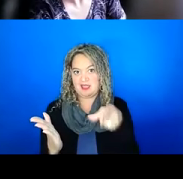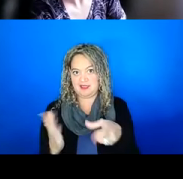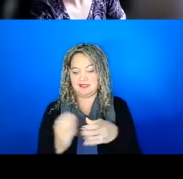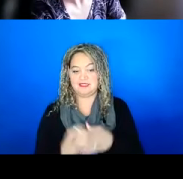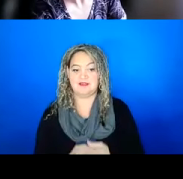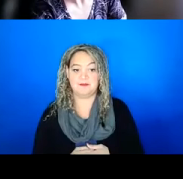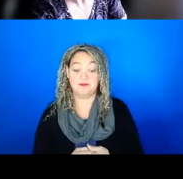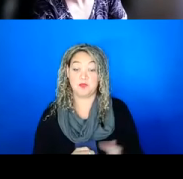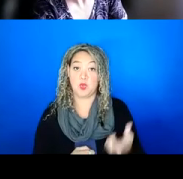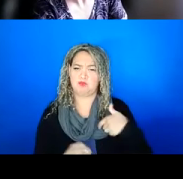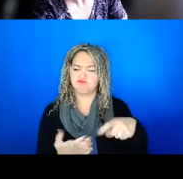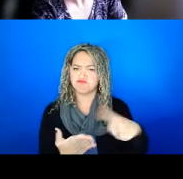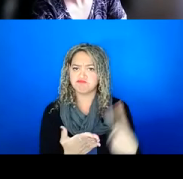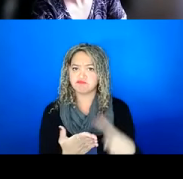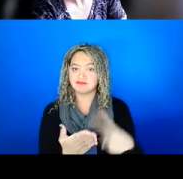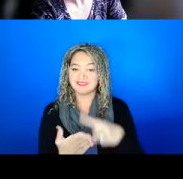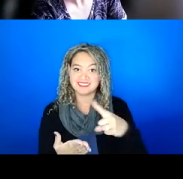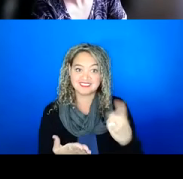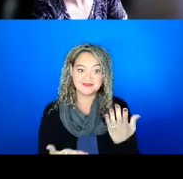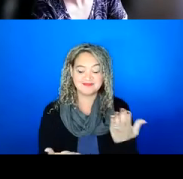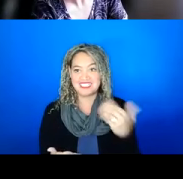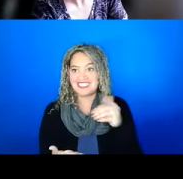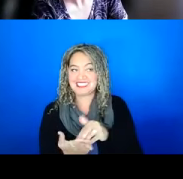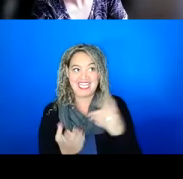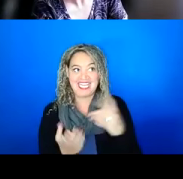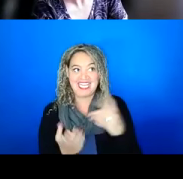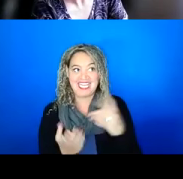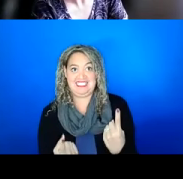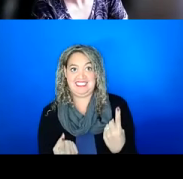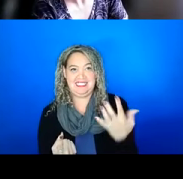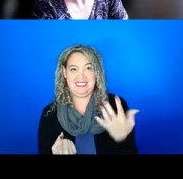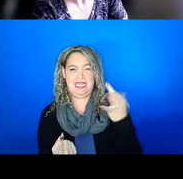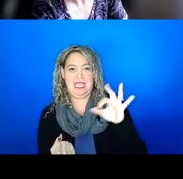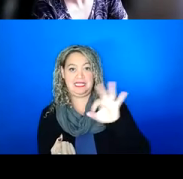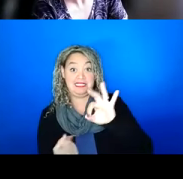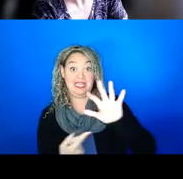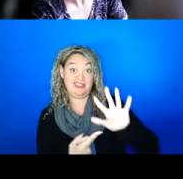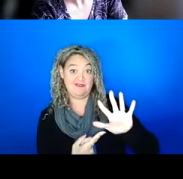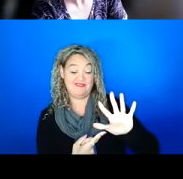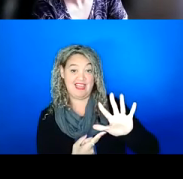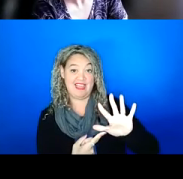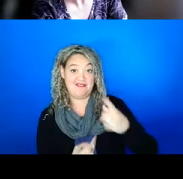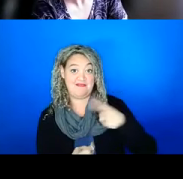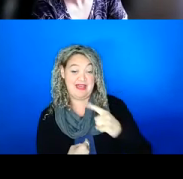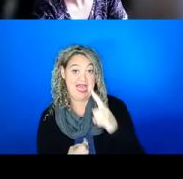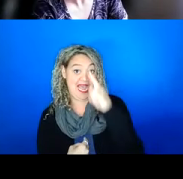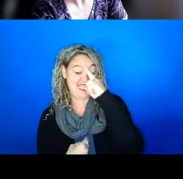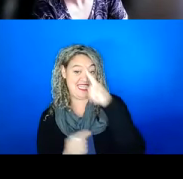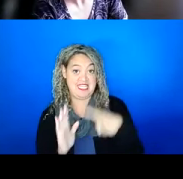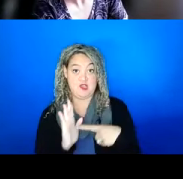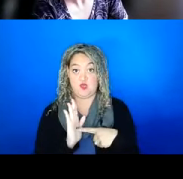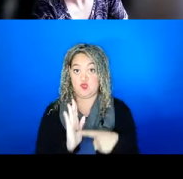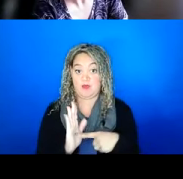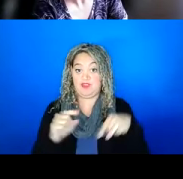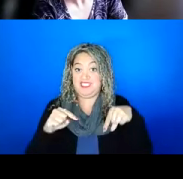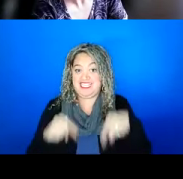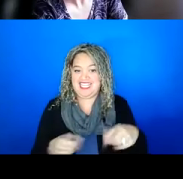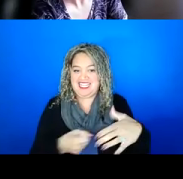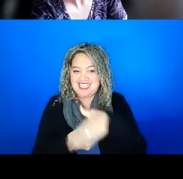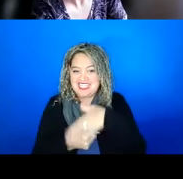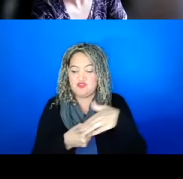been arguing again since actually 1995, what I think is represented in this region